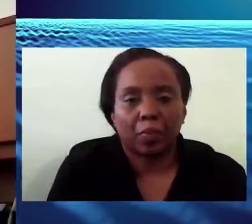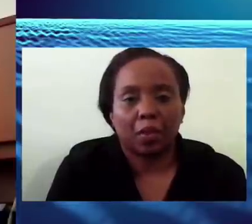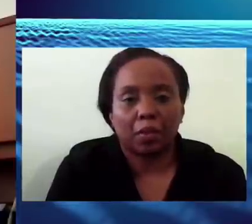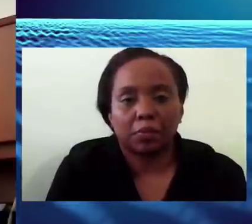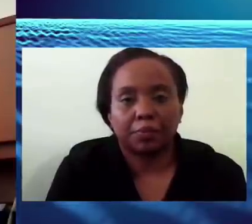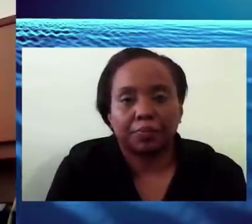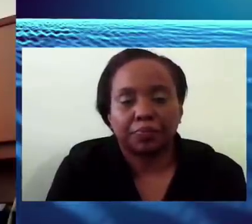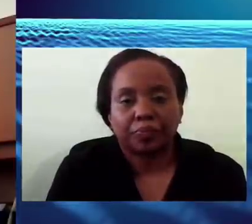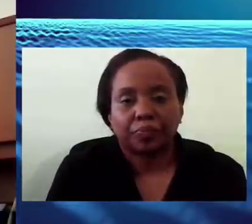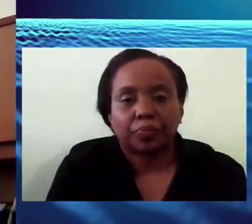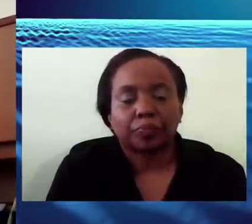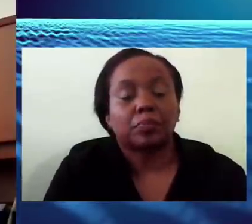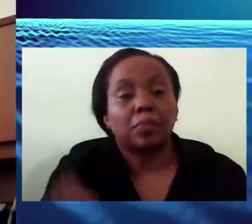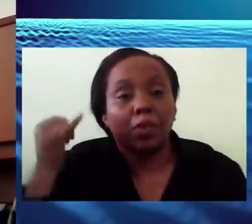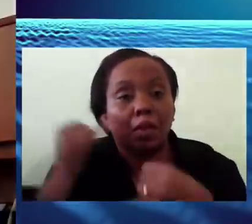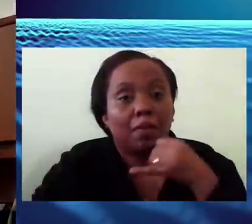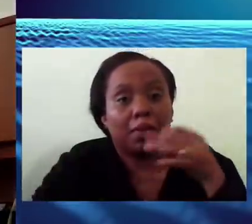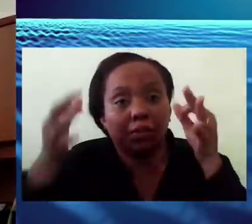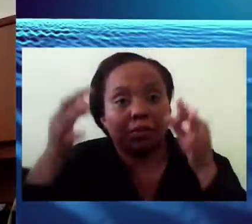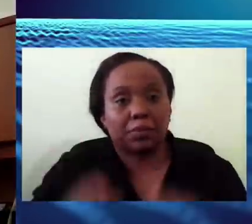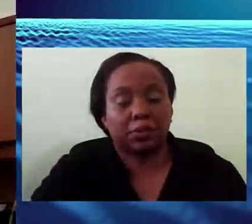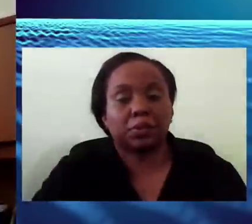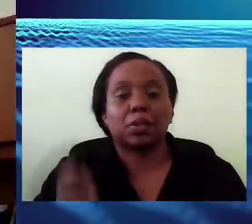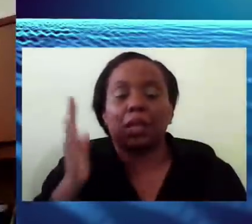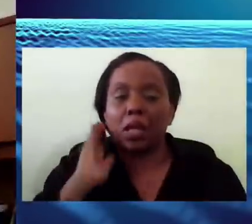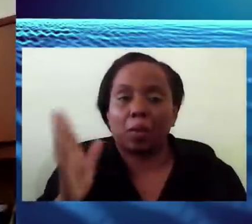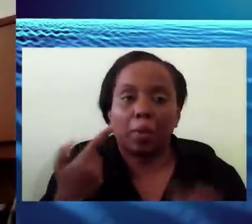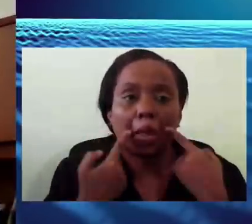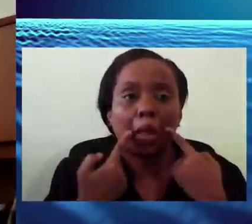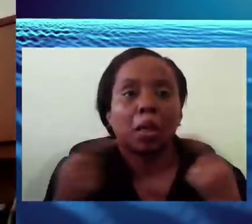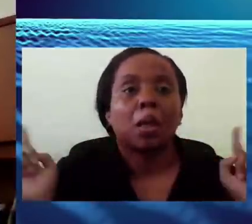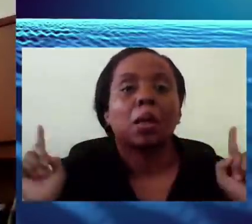a final decision has been taken on when we can commence